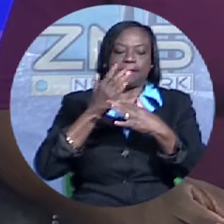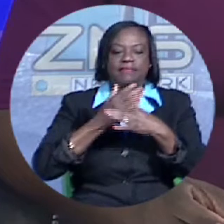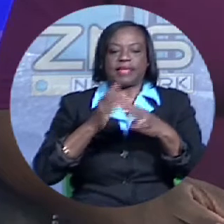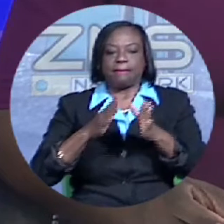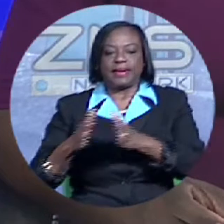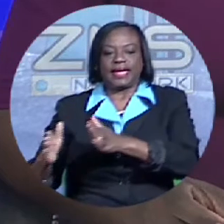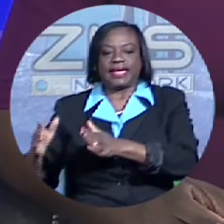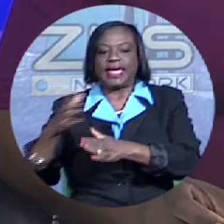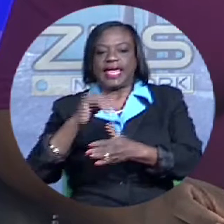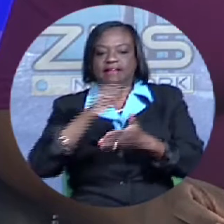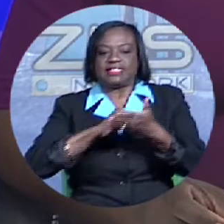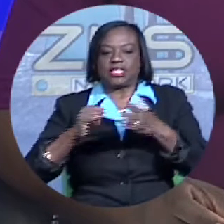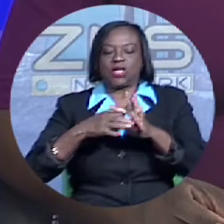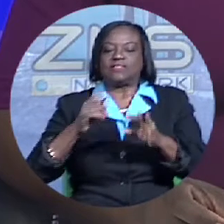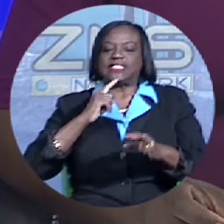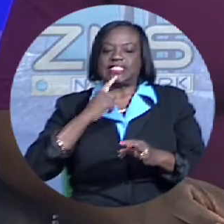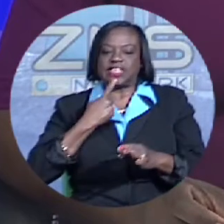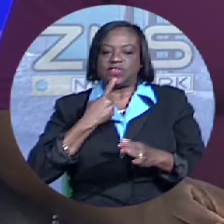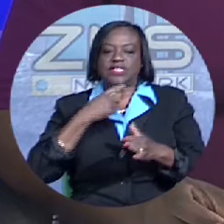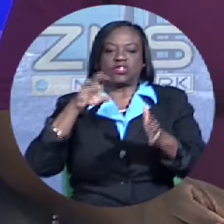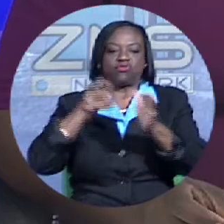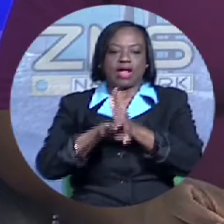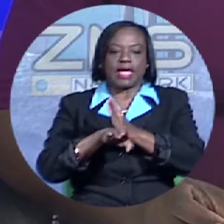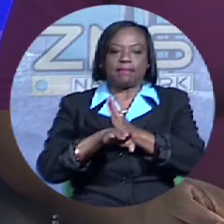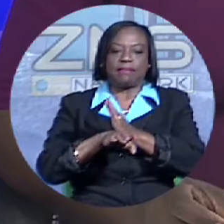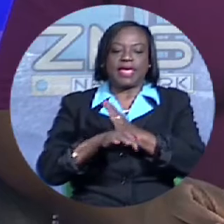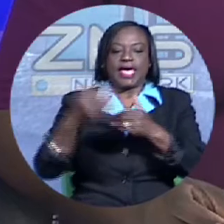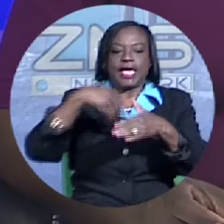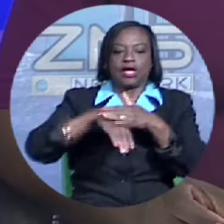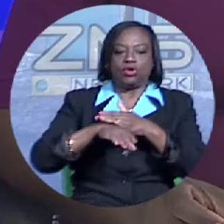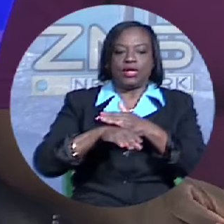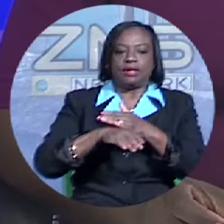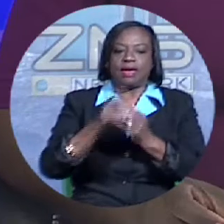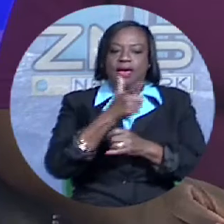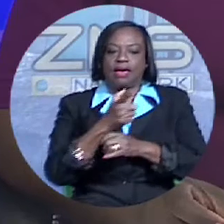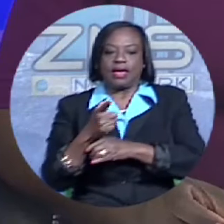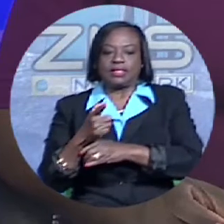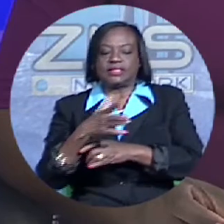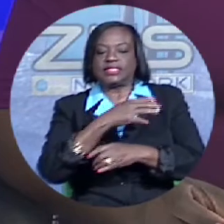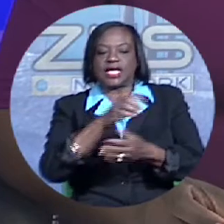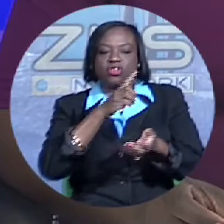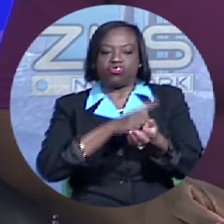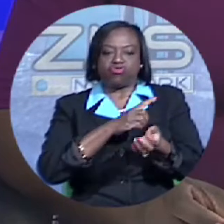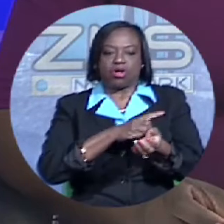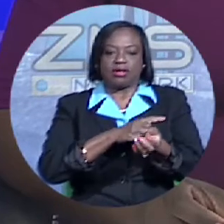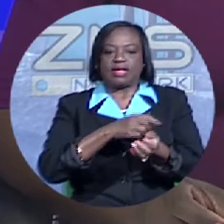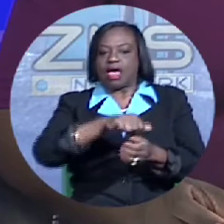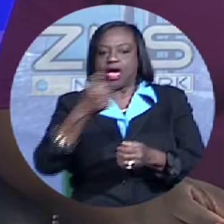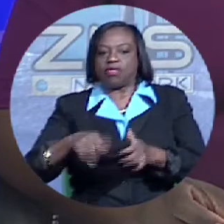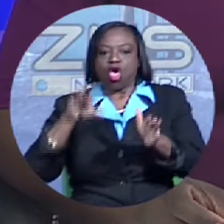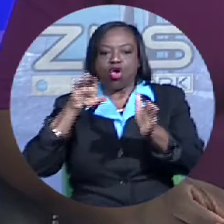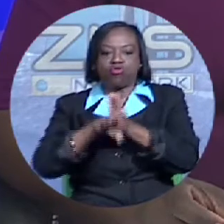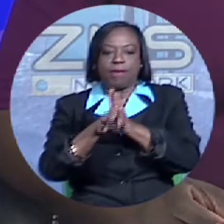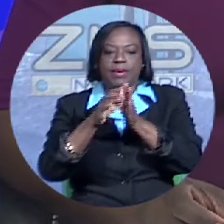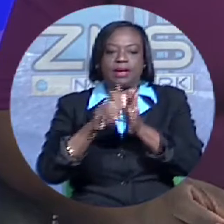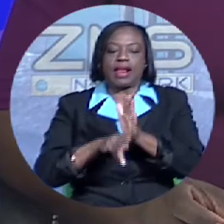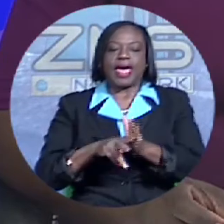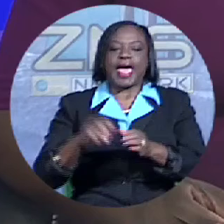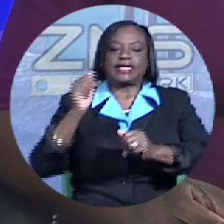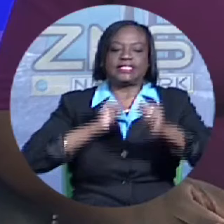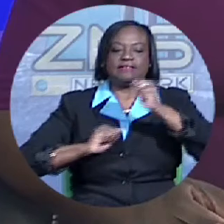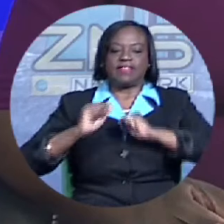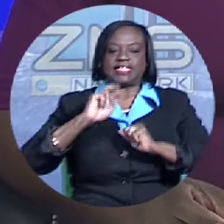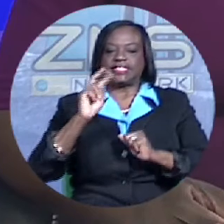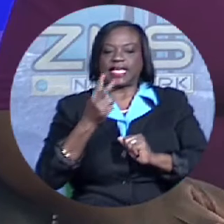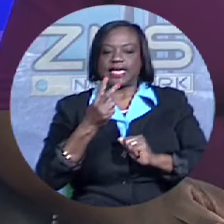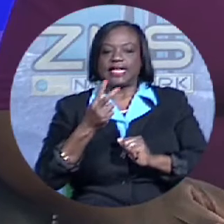execution of serious crimes, including drug and gun trafficking, cyber crimes, and other criminal activity. And the second is to add